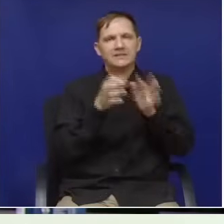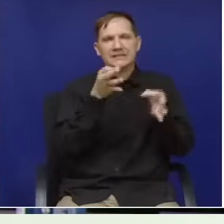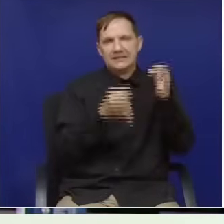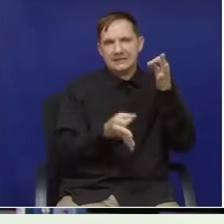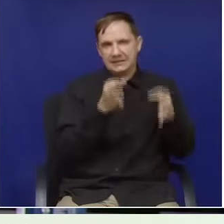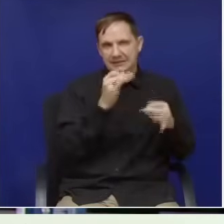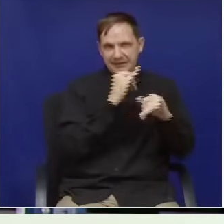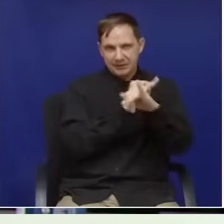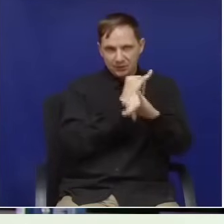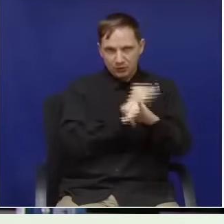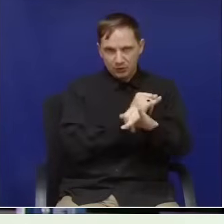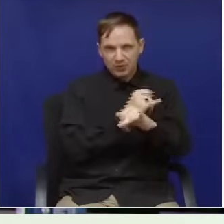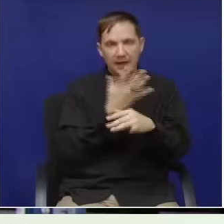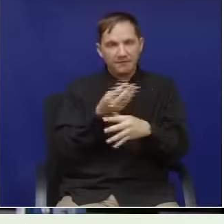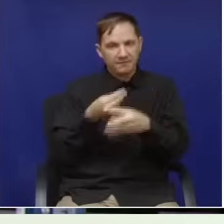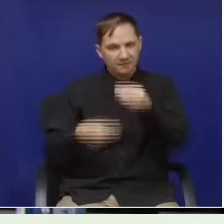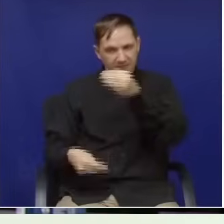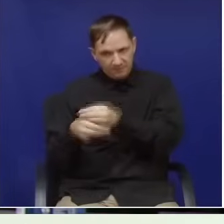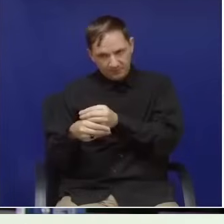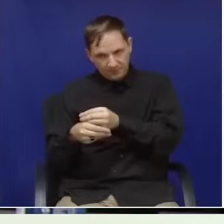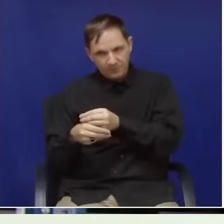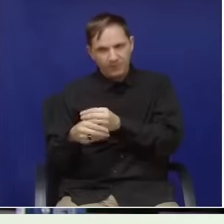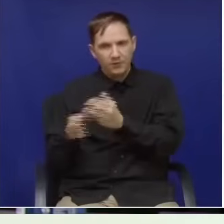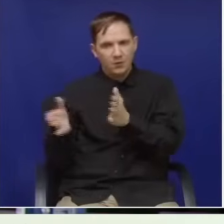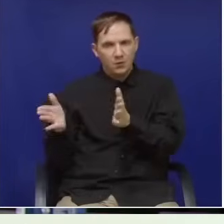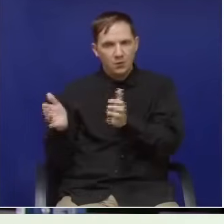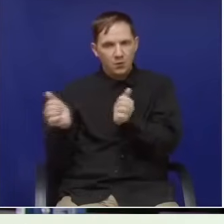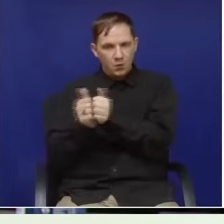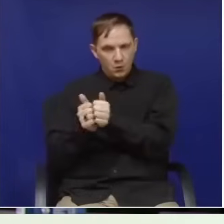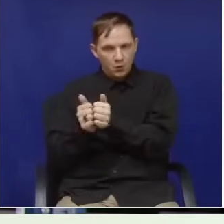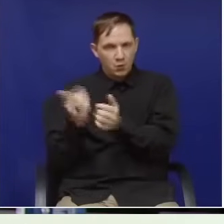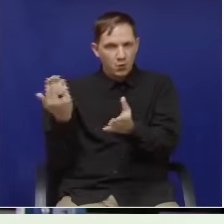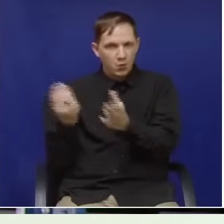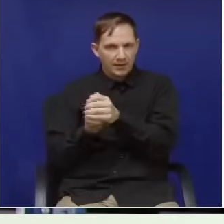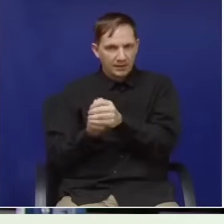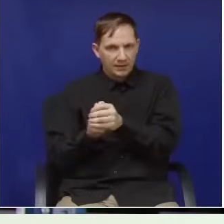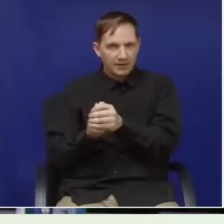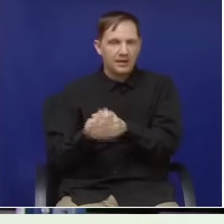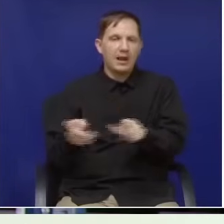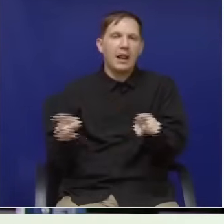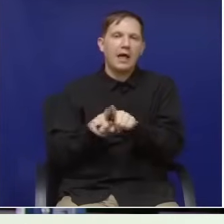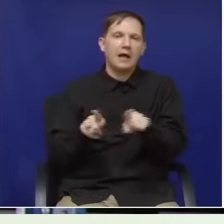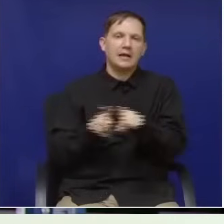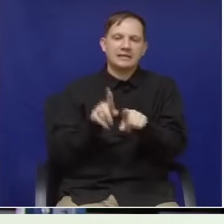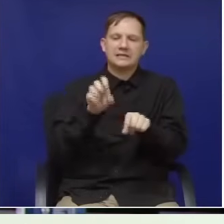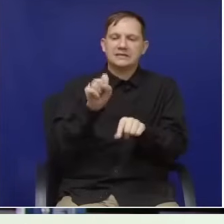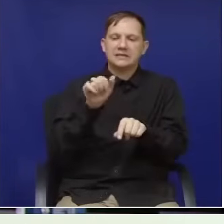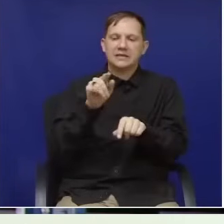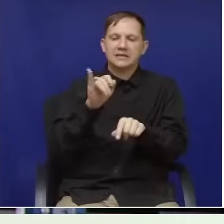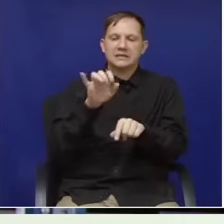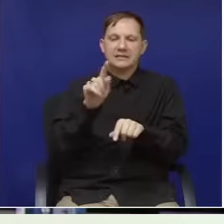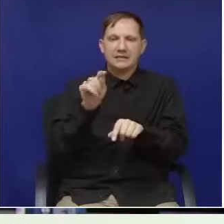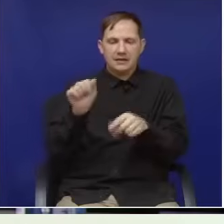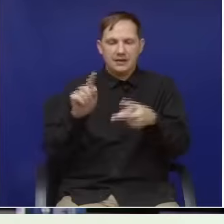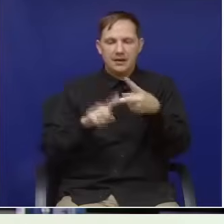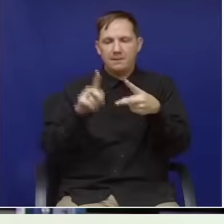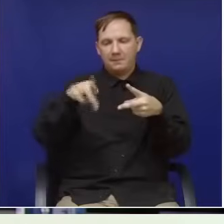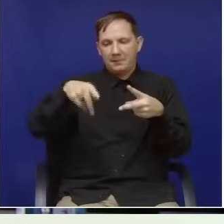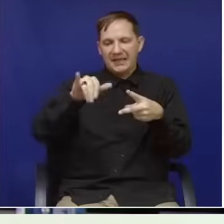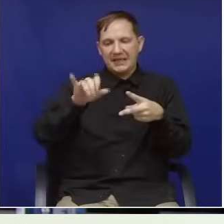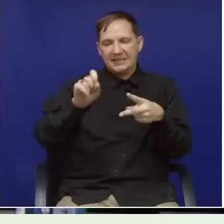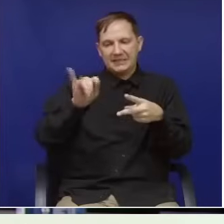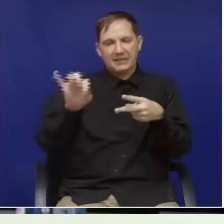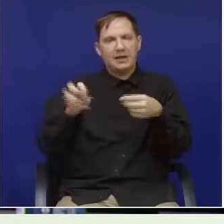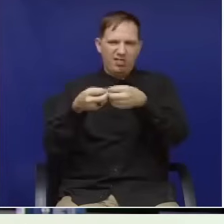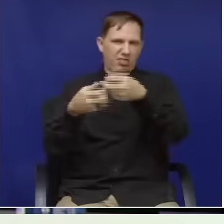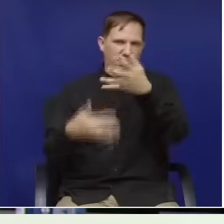and complementary initiatives in partnership with institutions such as SACITA, PCITA, etc.,